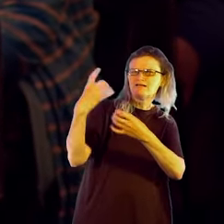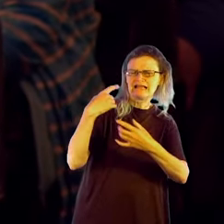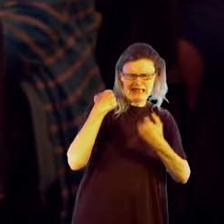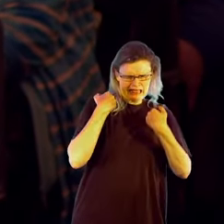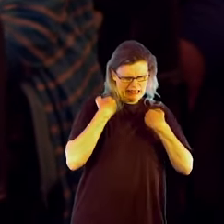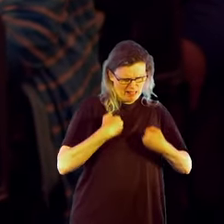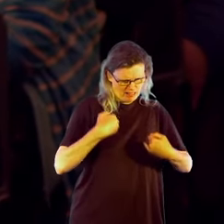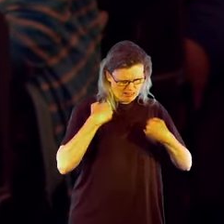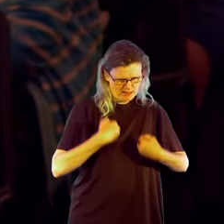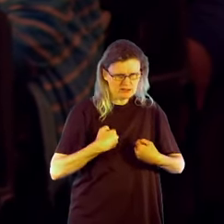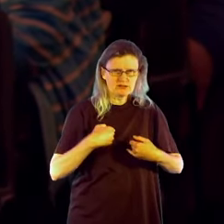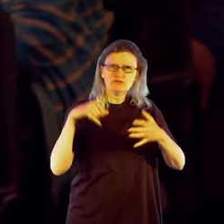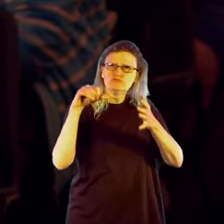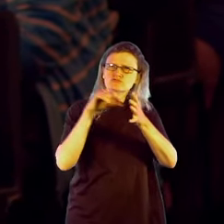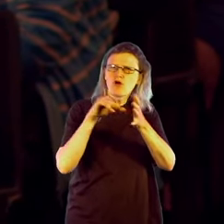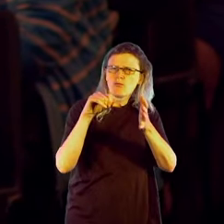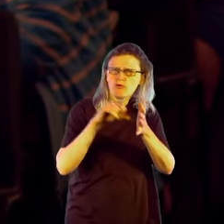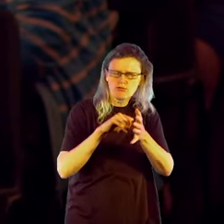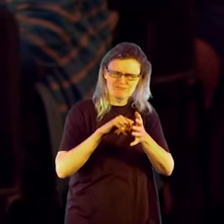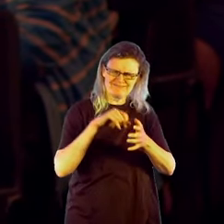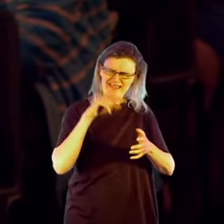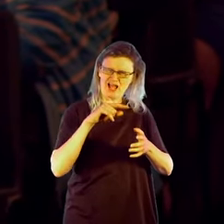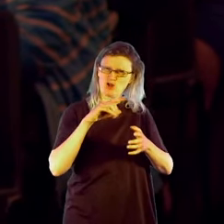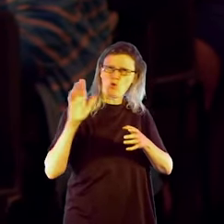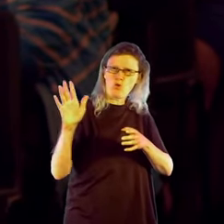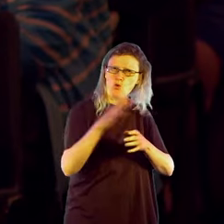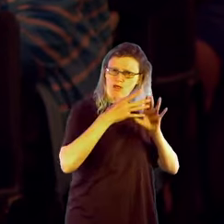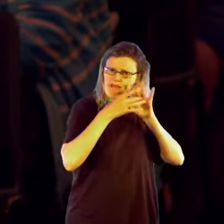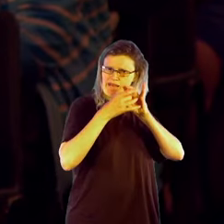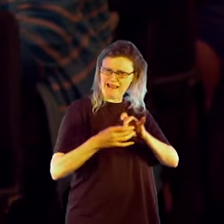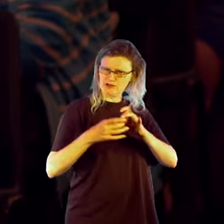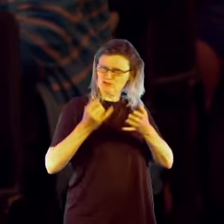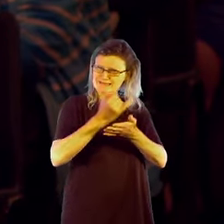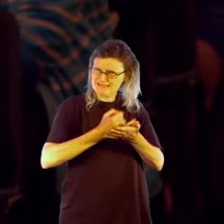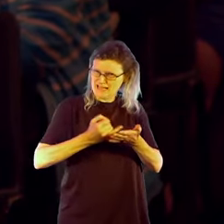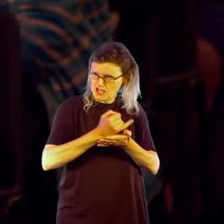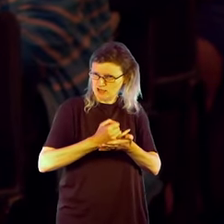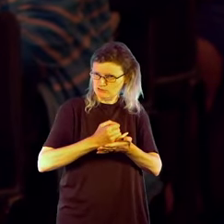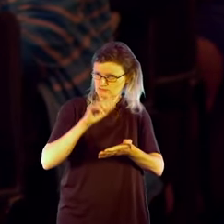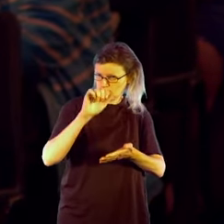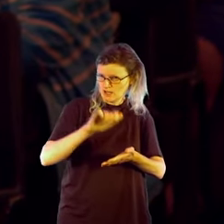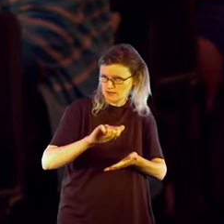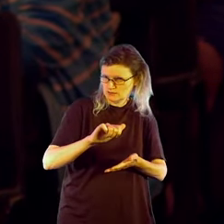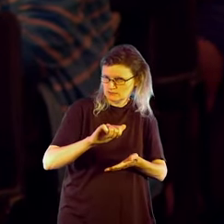illness, issues and things like that is all down to sin.